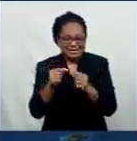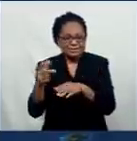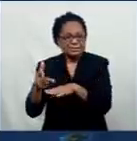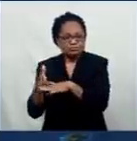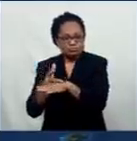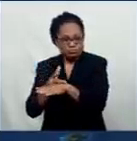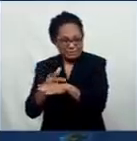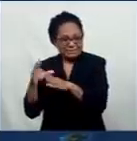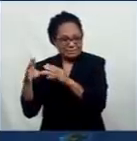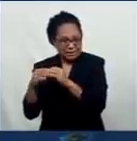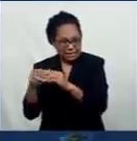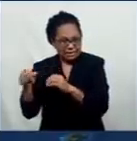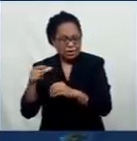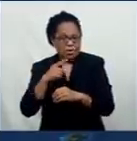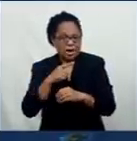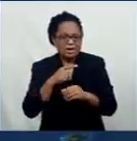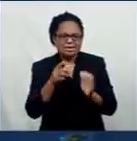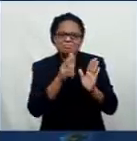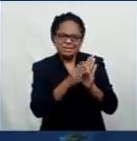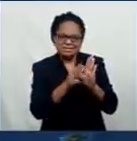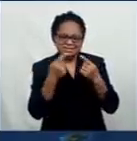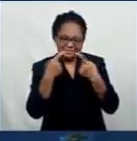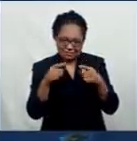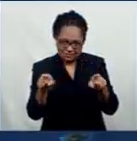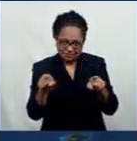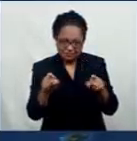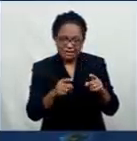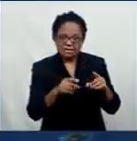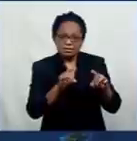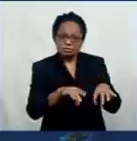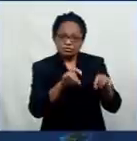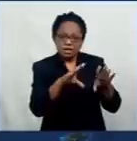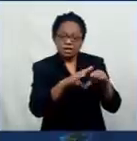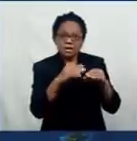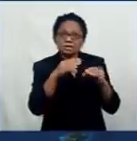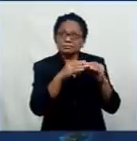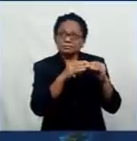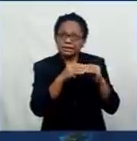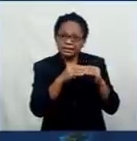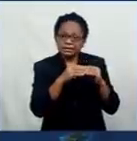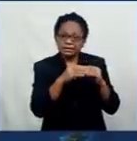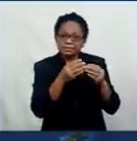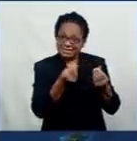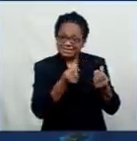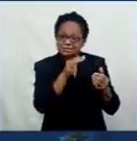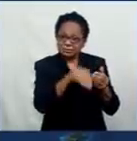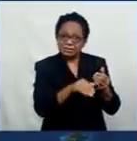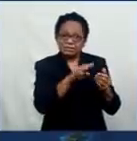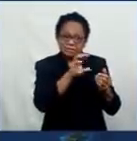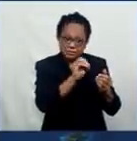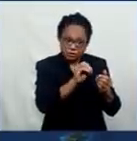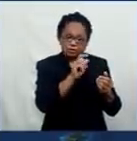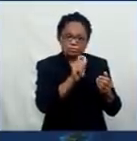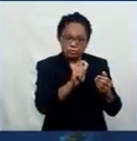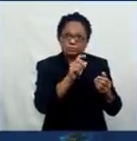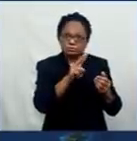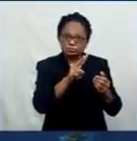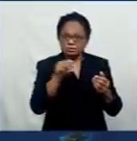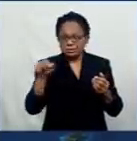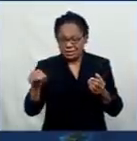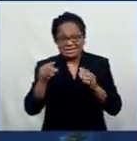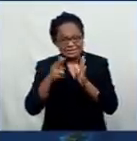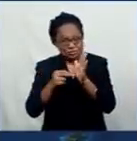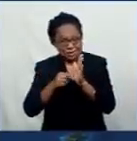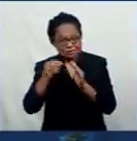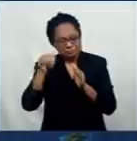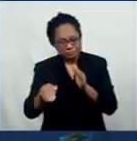greenback after the release of the minutes. The Aussie dollar was down 0.2%, while the New Zealand currency fell